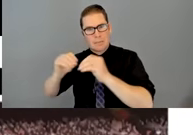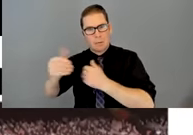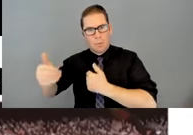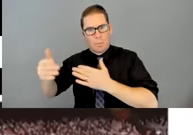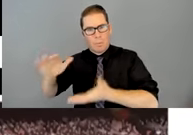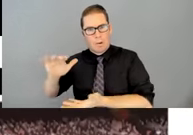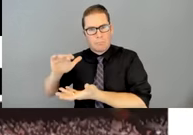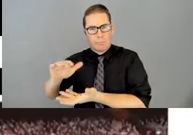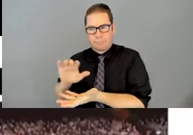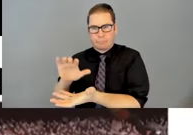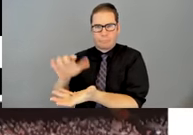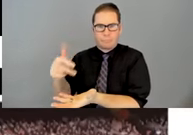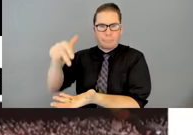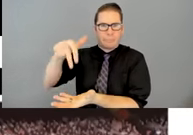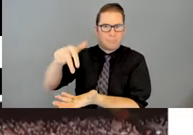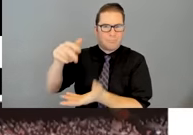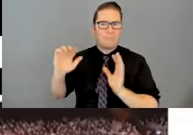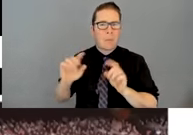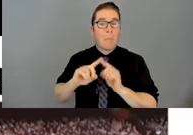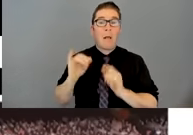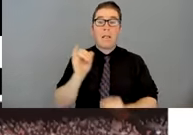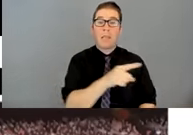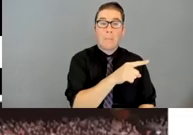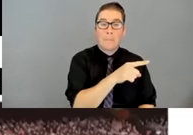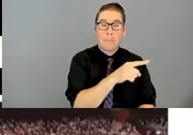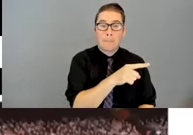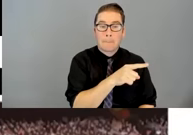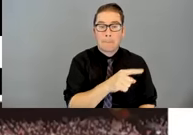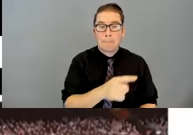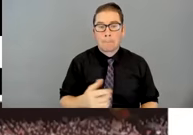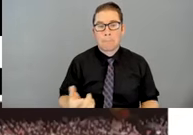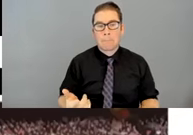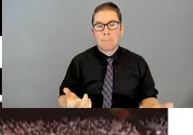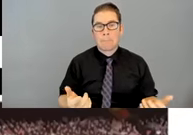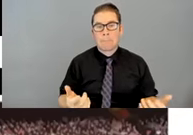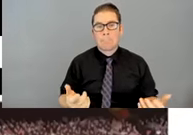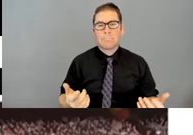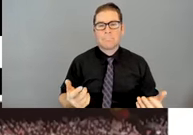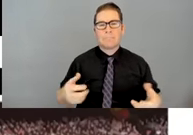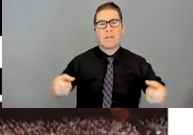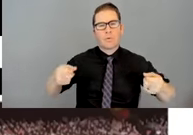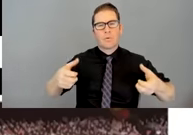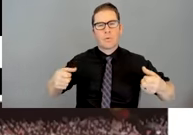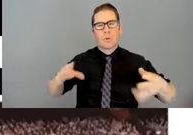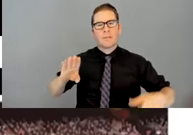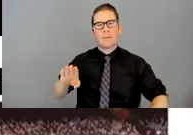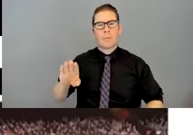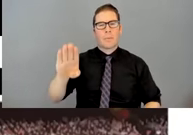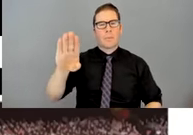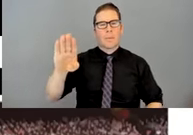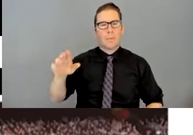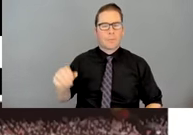And what I like about this particular image is that we have the person in the wheelchair. We